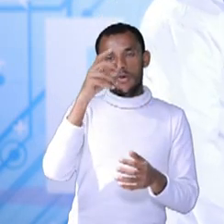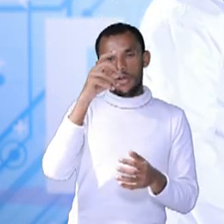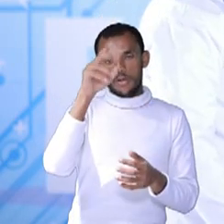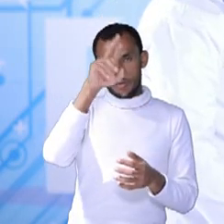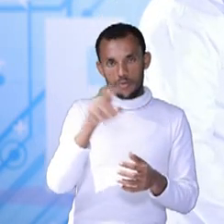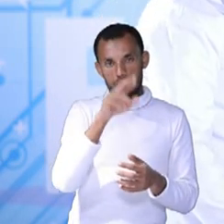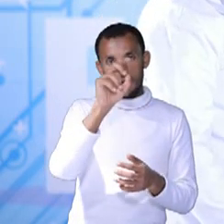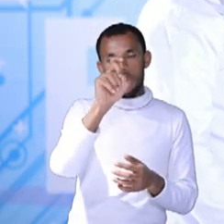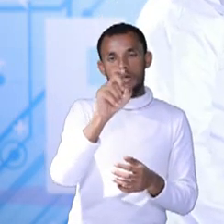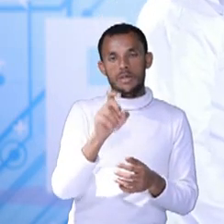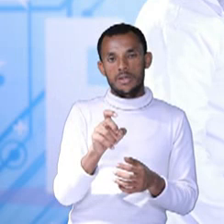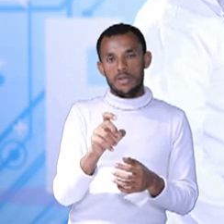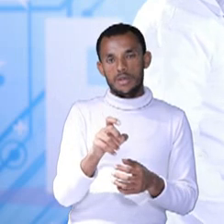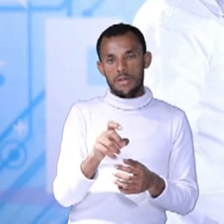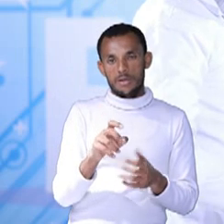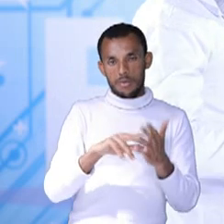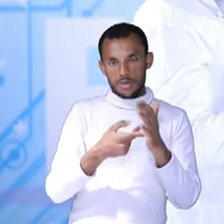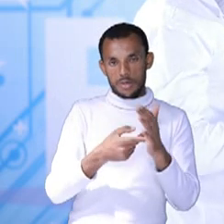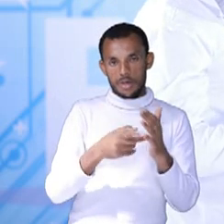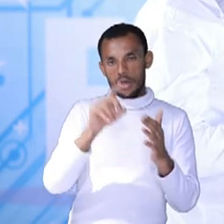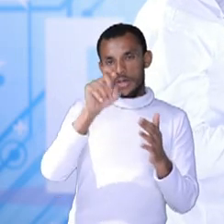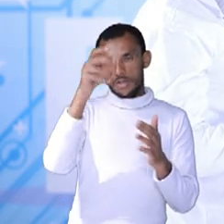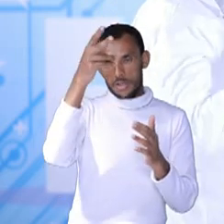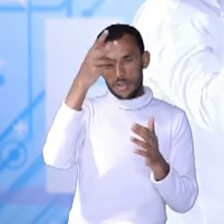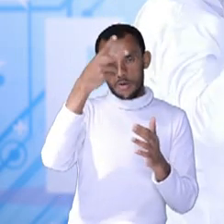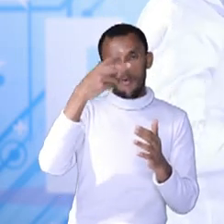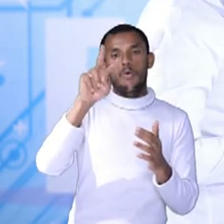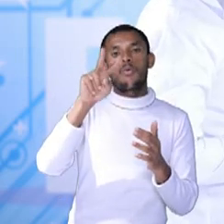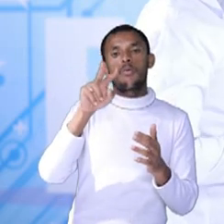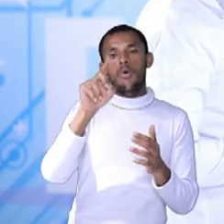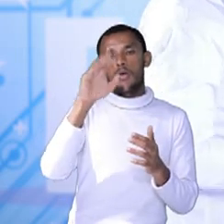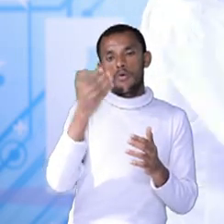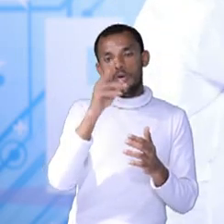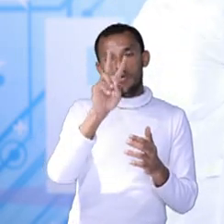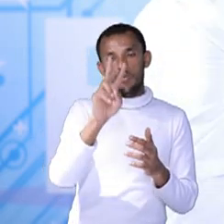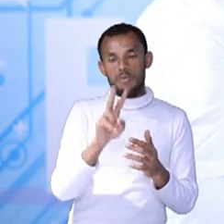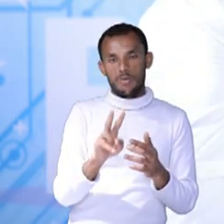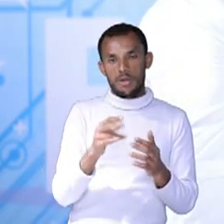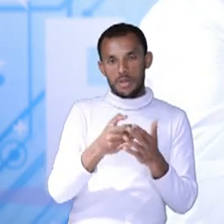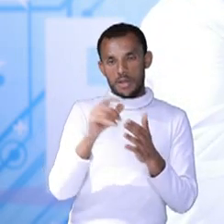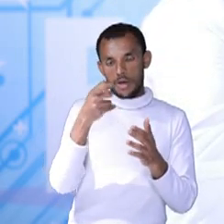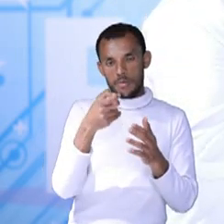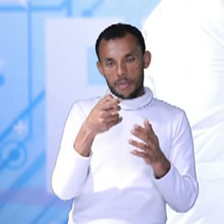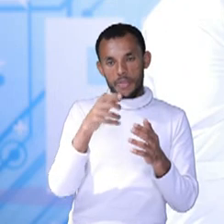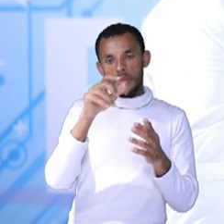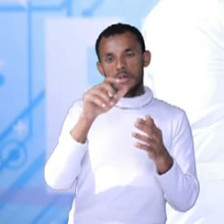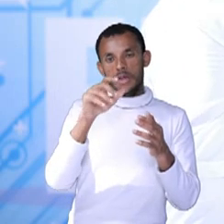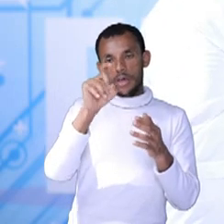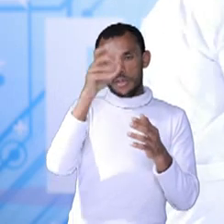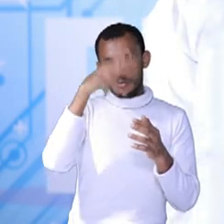of x, it is x means square root of x means x to the power of 1 over 2. So you add 1 on its power, so it becomes x to the power of 3 over